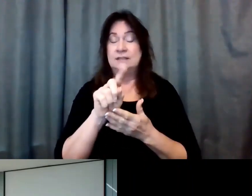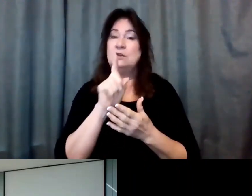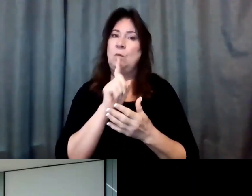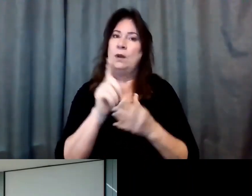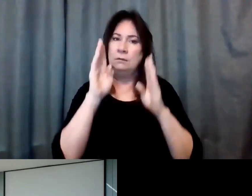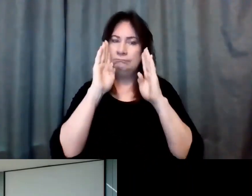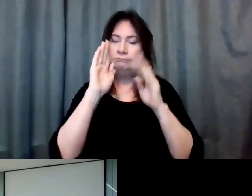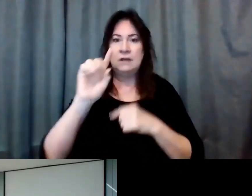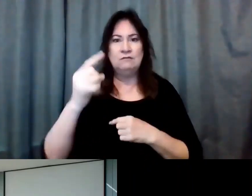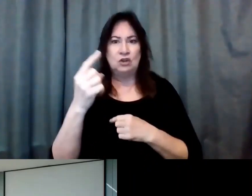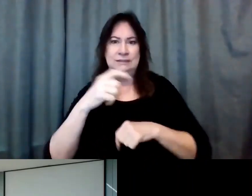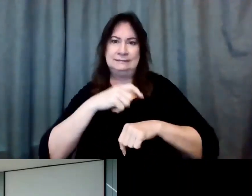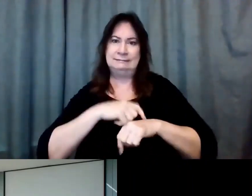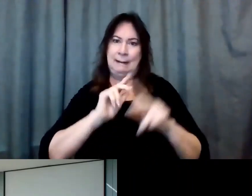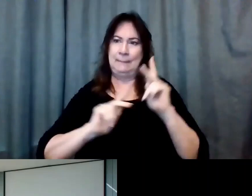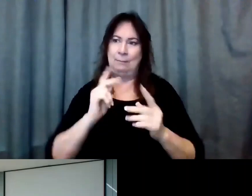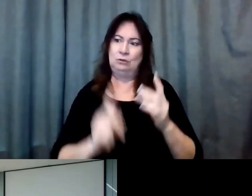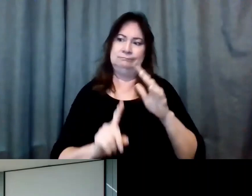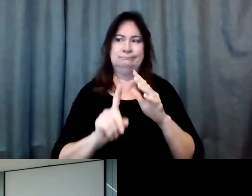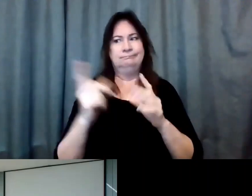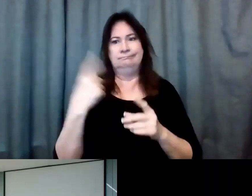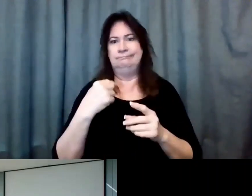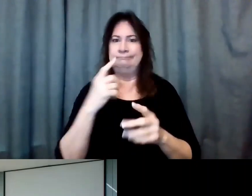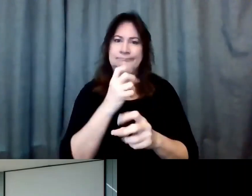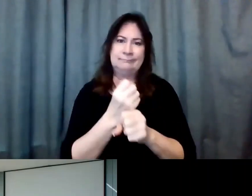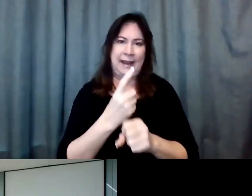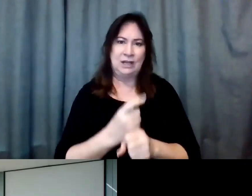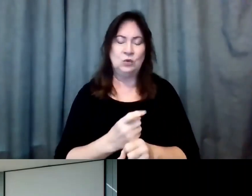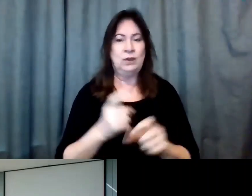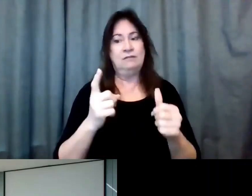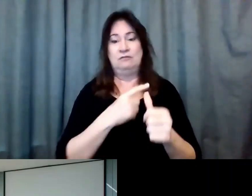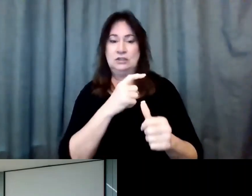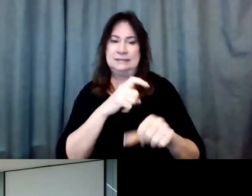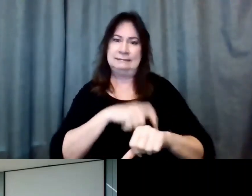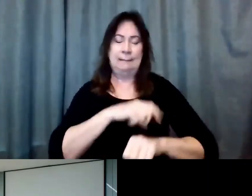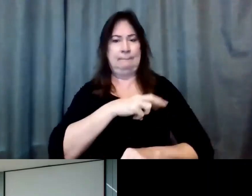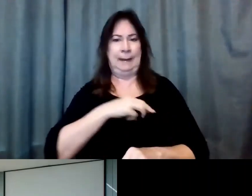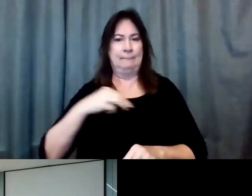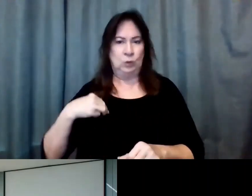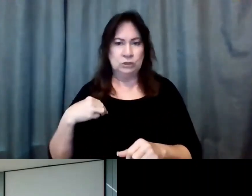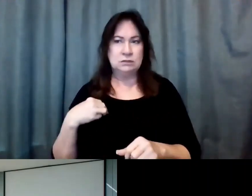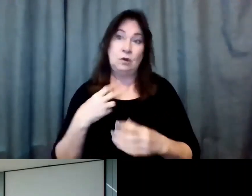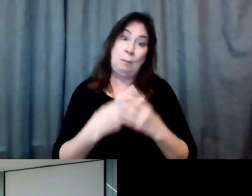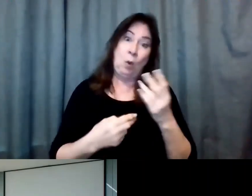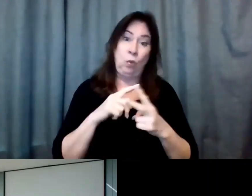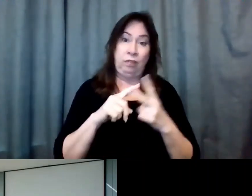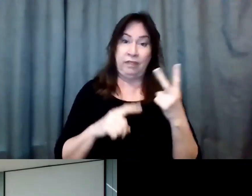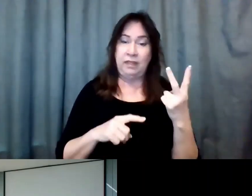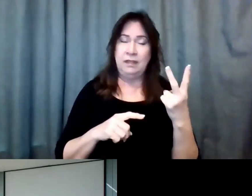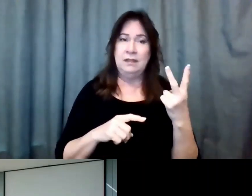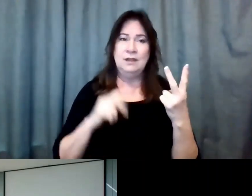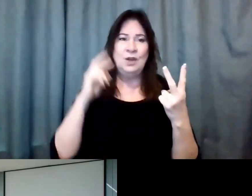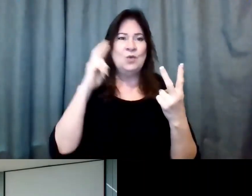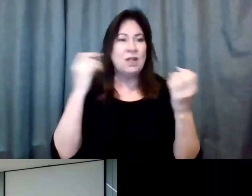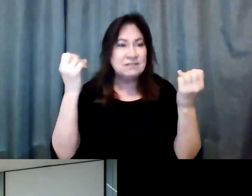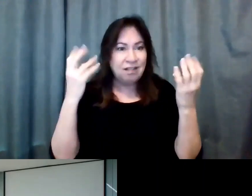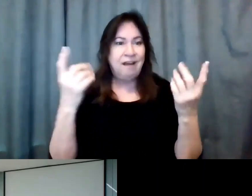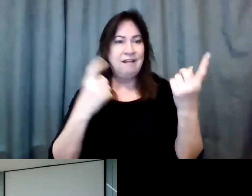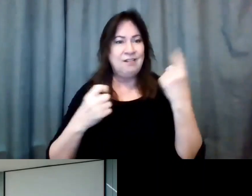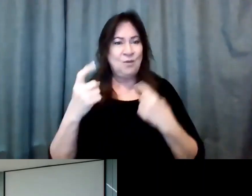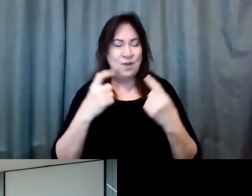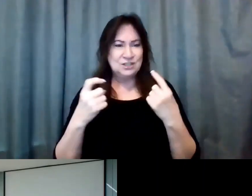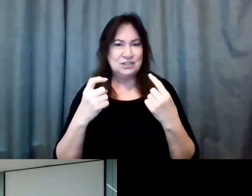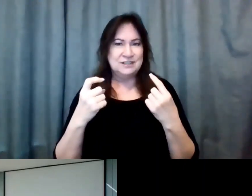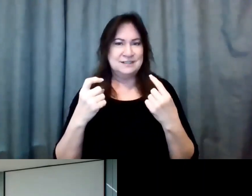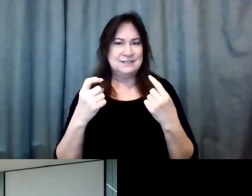first-time attendees and first-time members or both. We realized from many of the questions